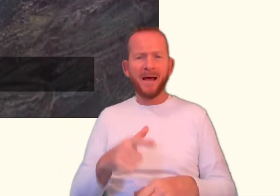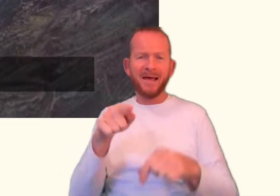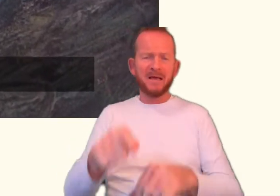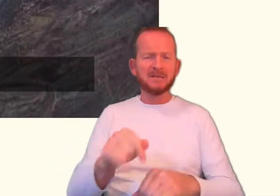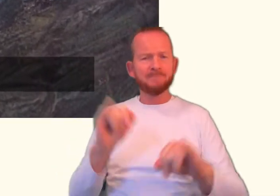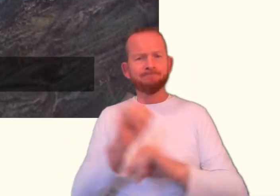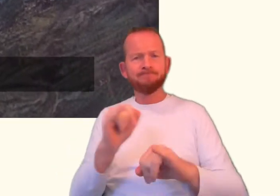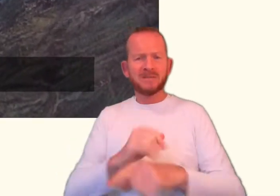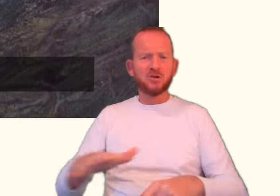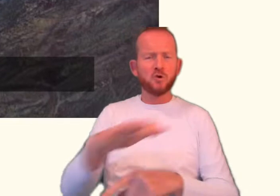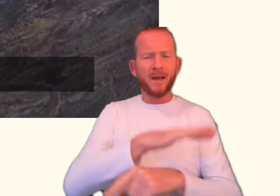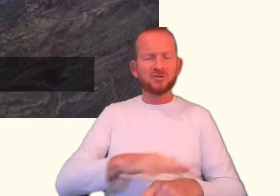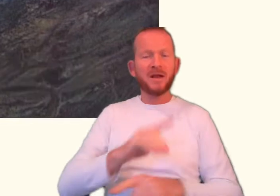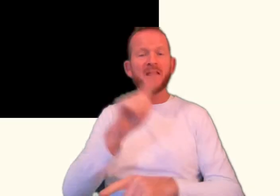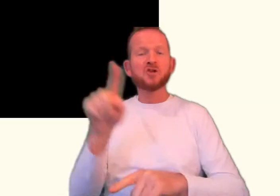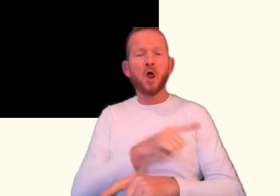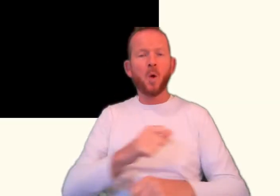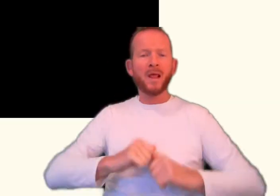He slowly starved to death.